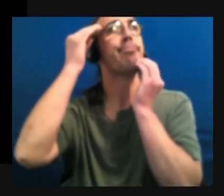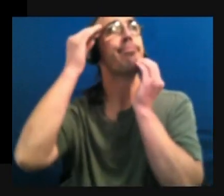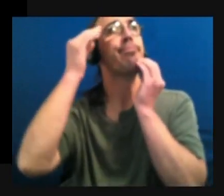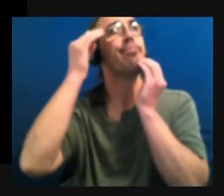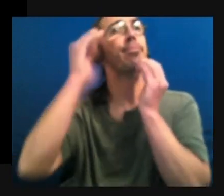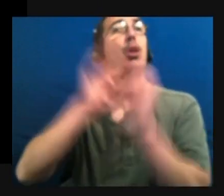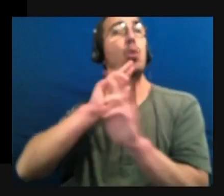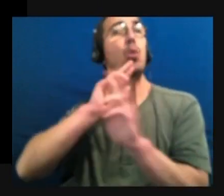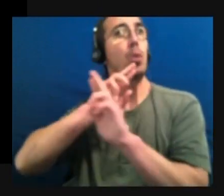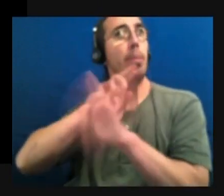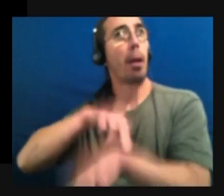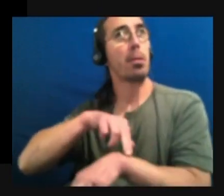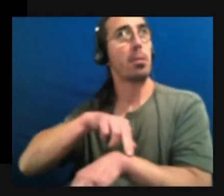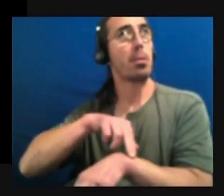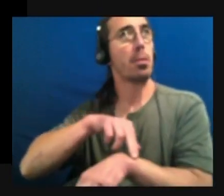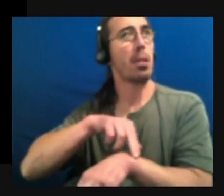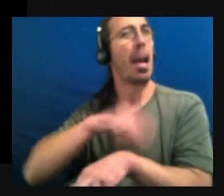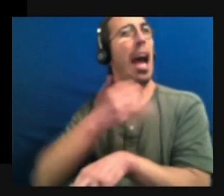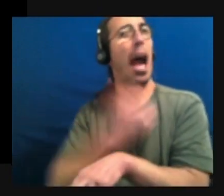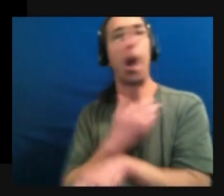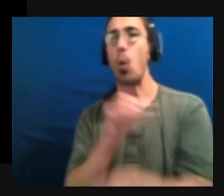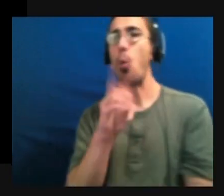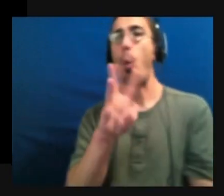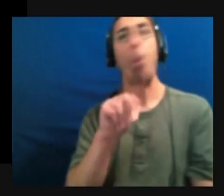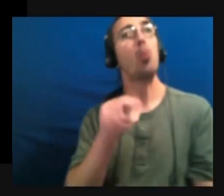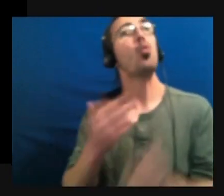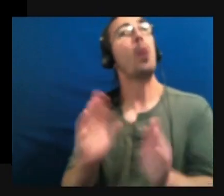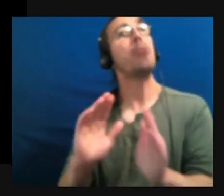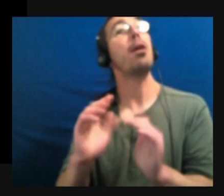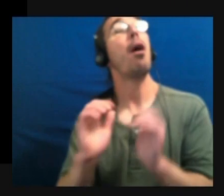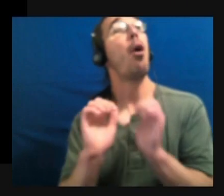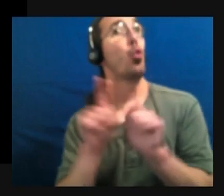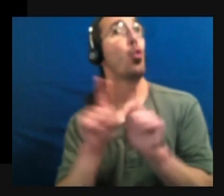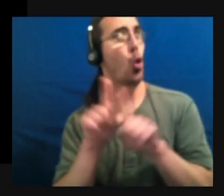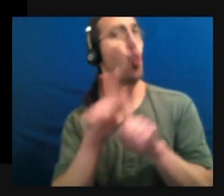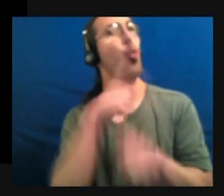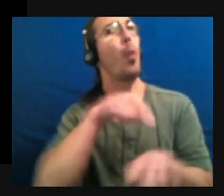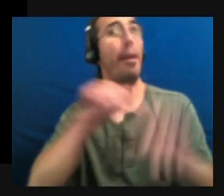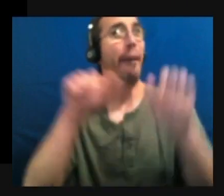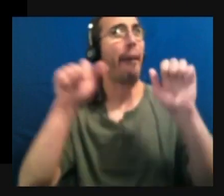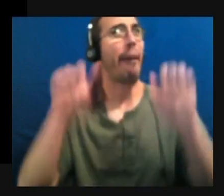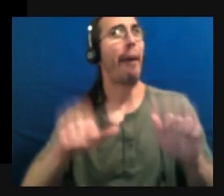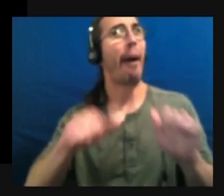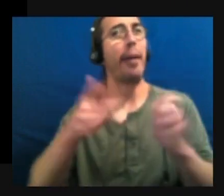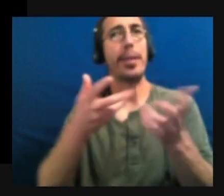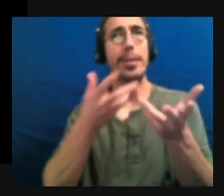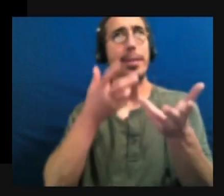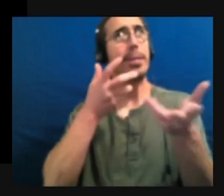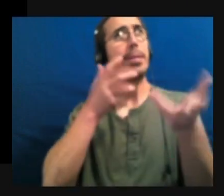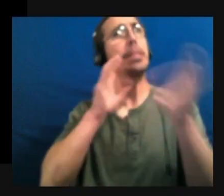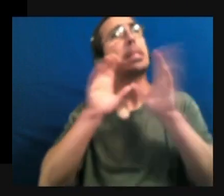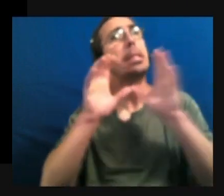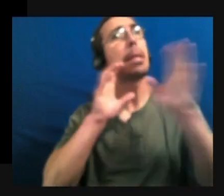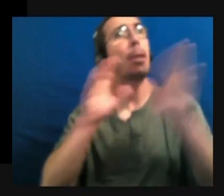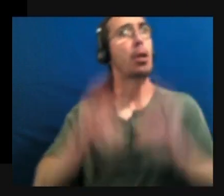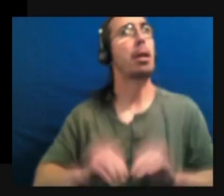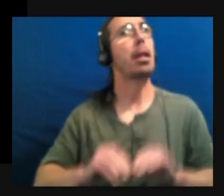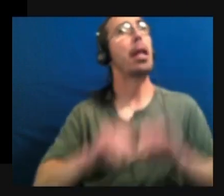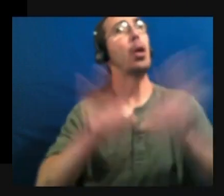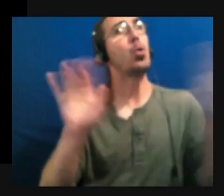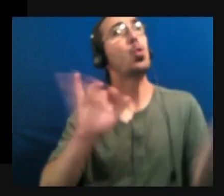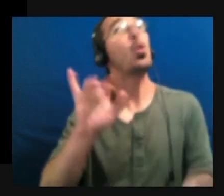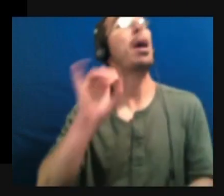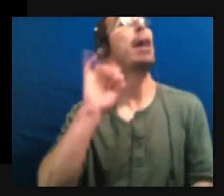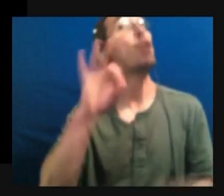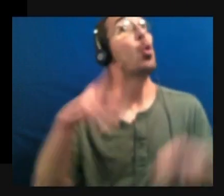reciprocate with our own ways, and we can do it very, very clearly. And here's